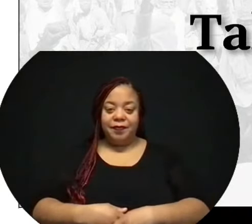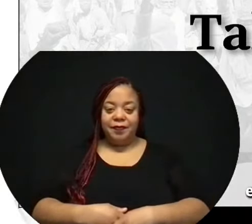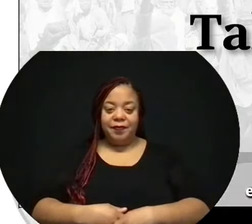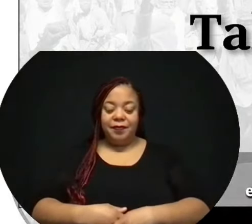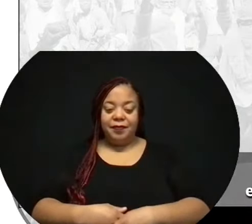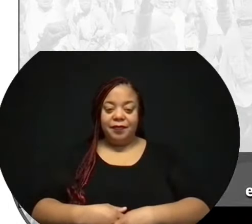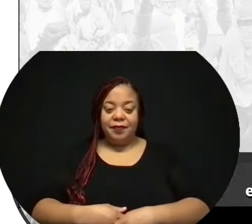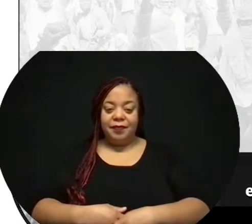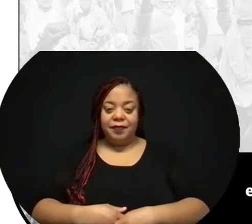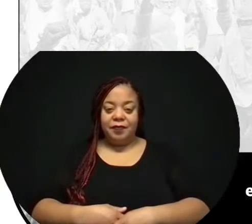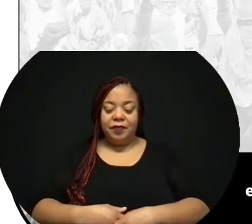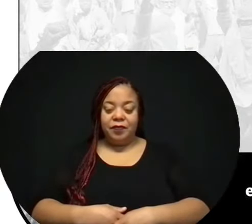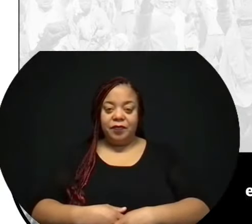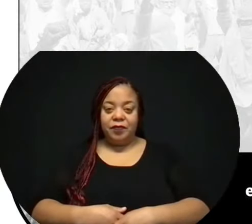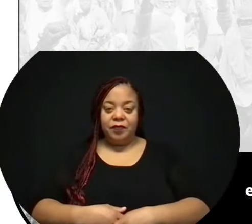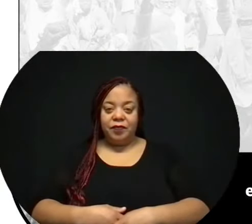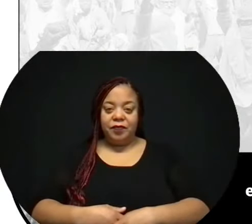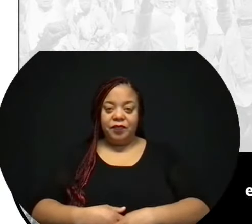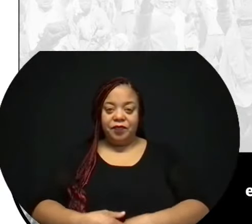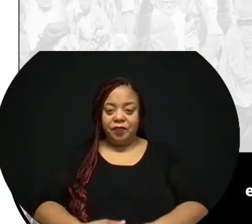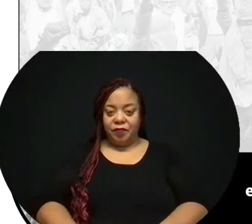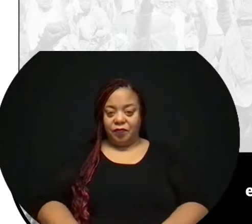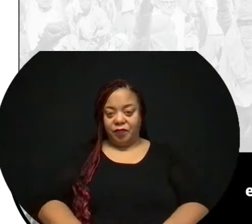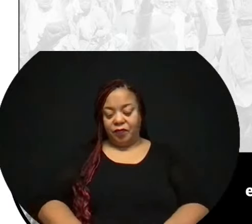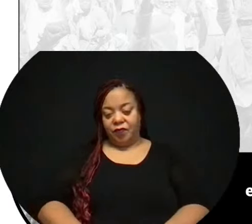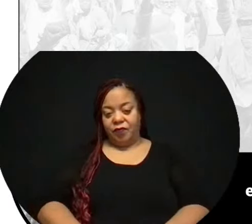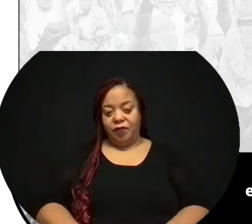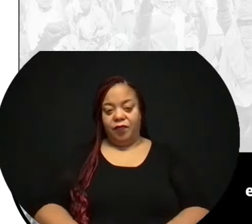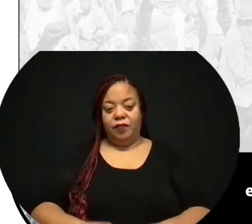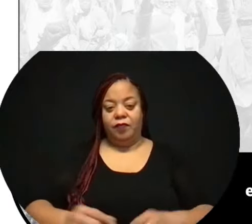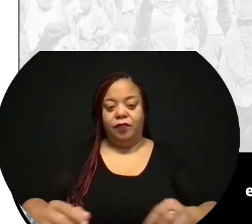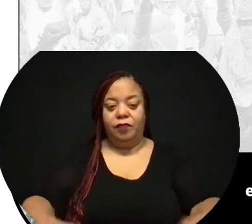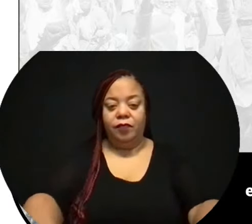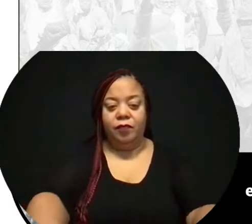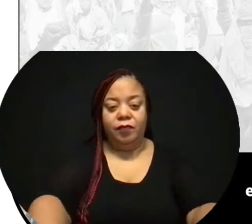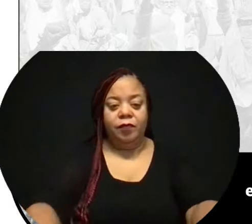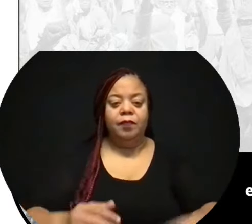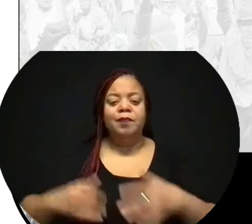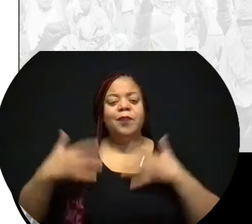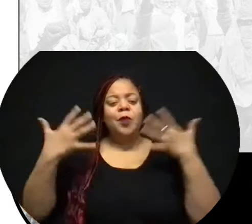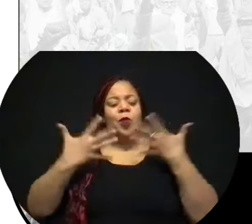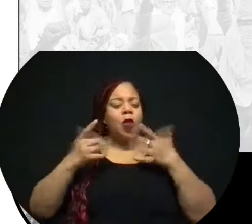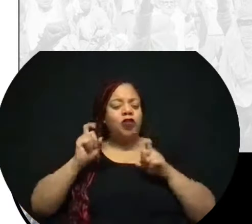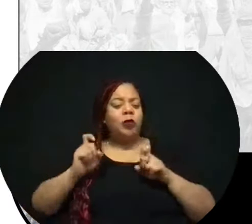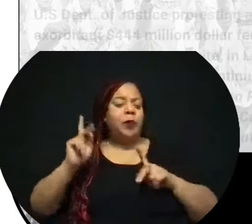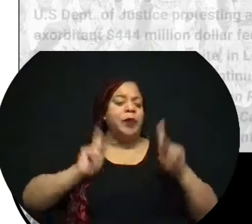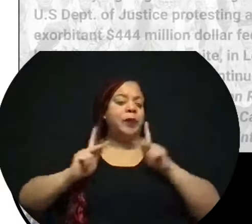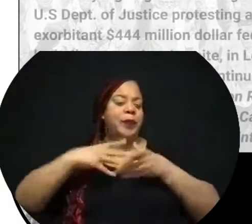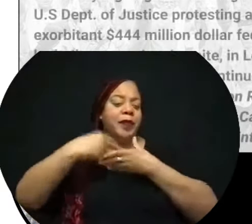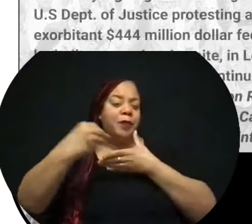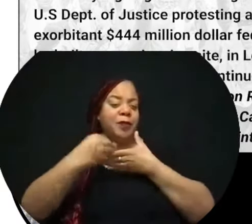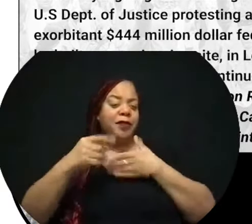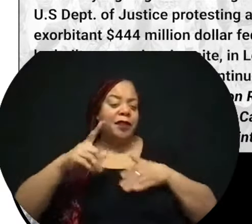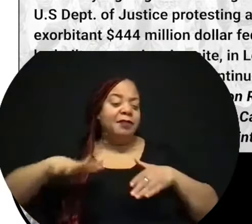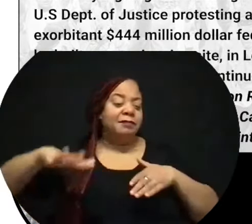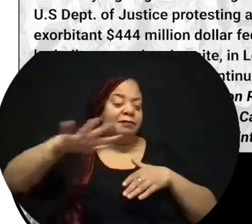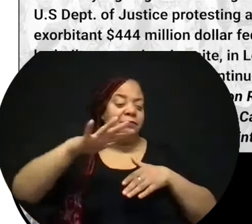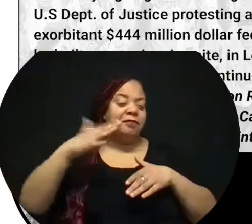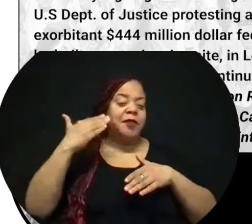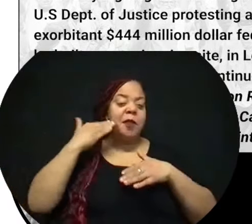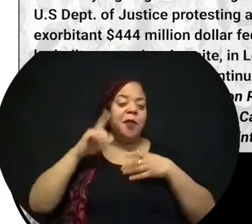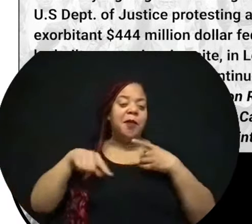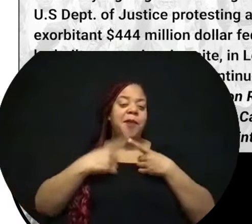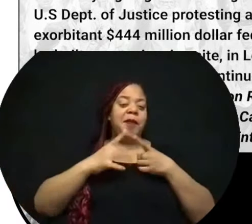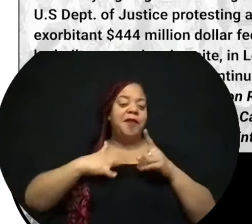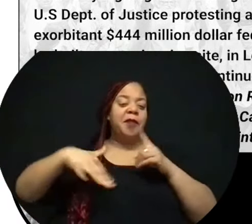What should people outside know about environmental racism in Pennsylvania prisons? And speaking for the minority